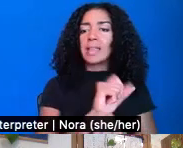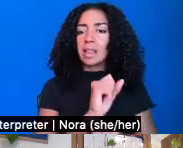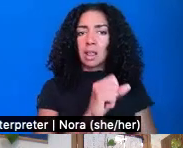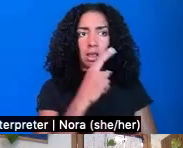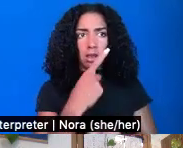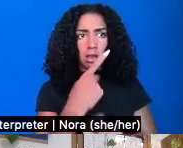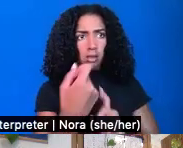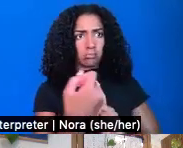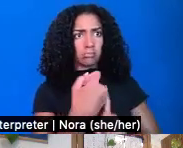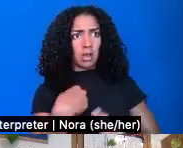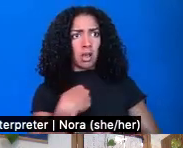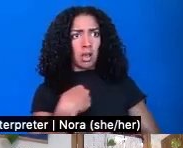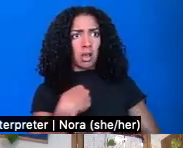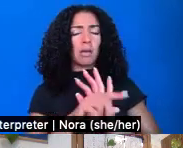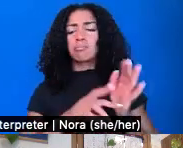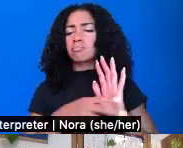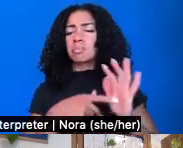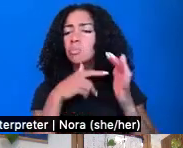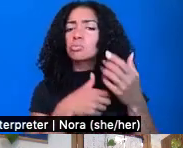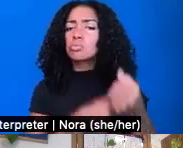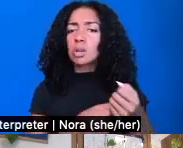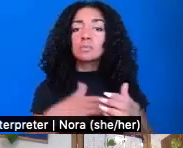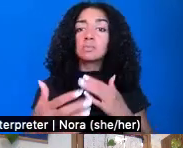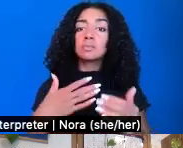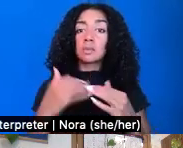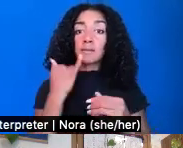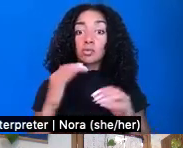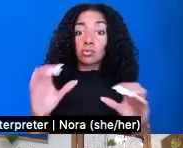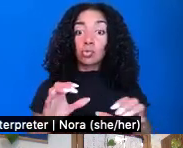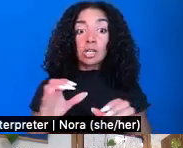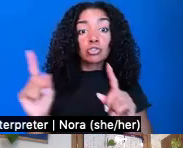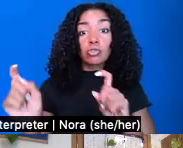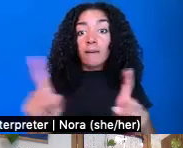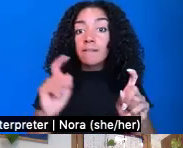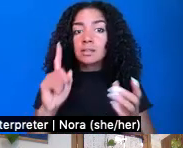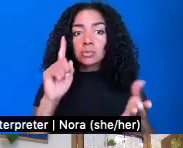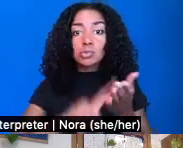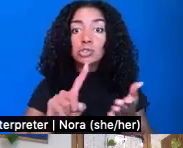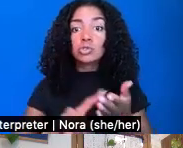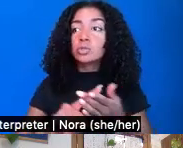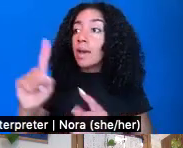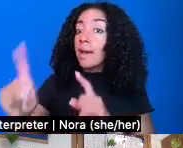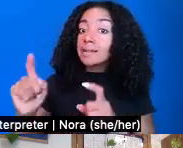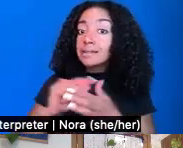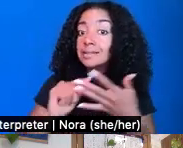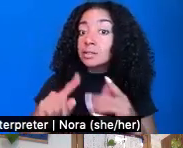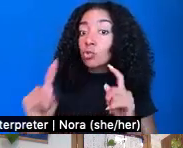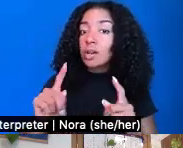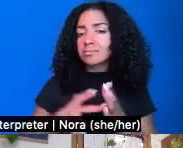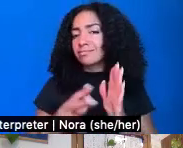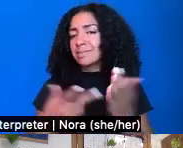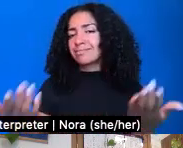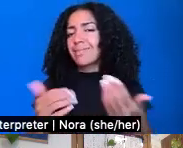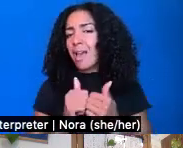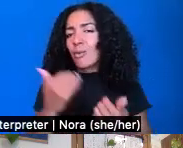doing surveys like this, doing research and asking questions, it's just not known how many